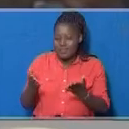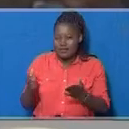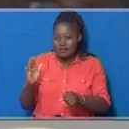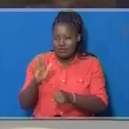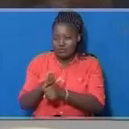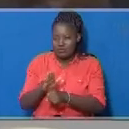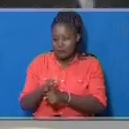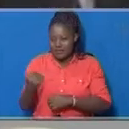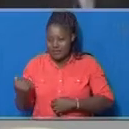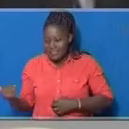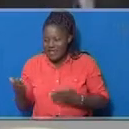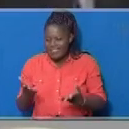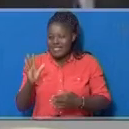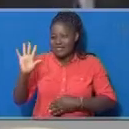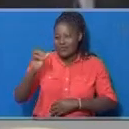in one school.